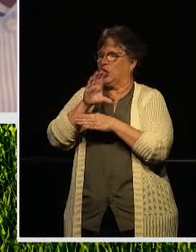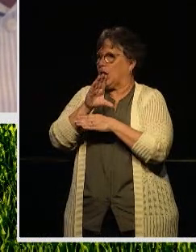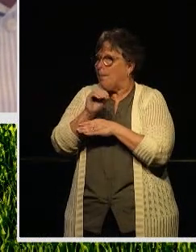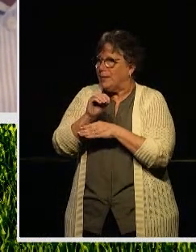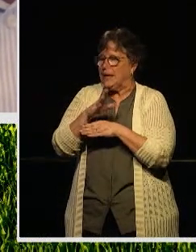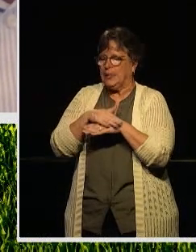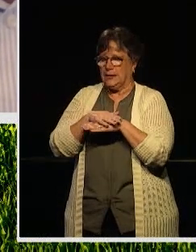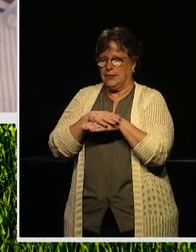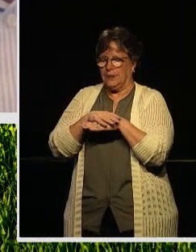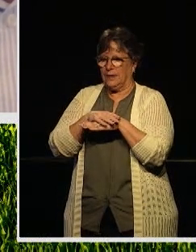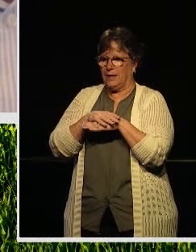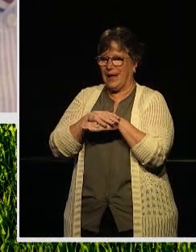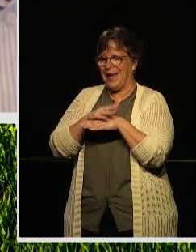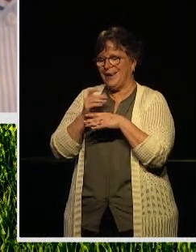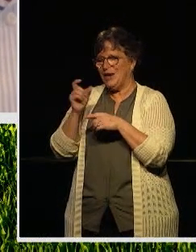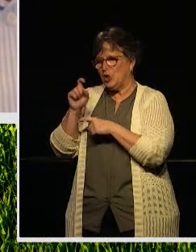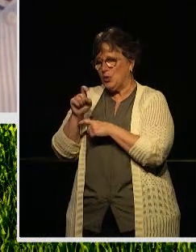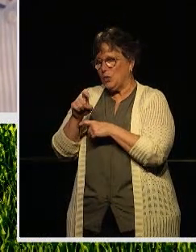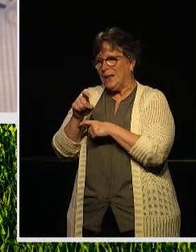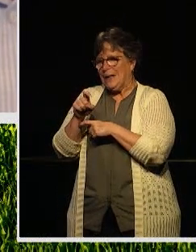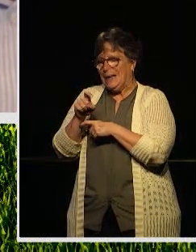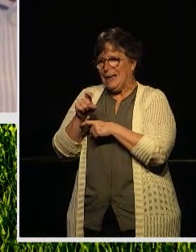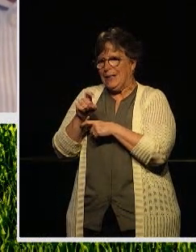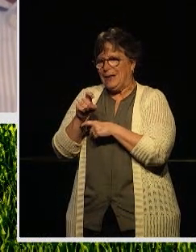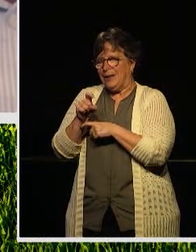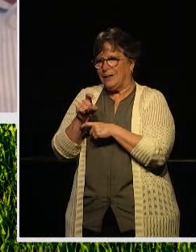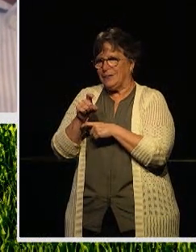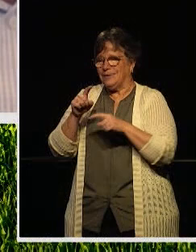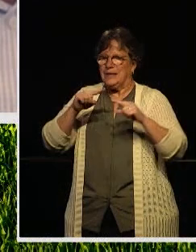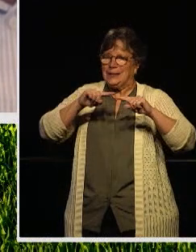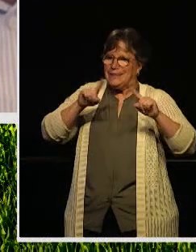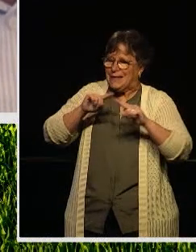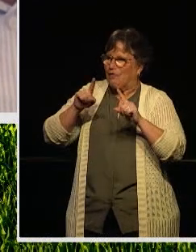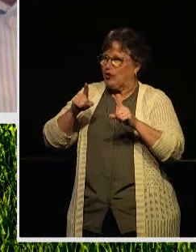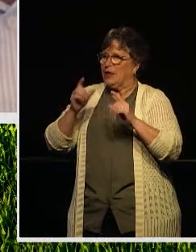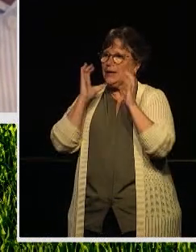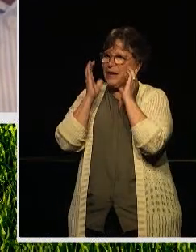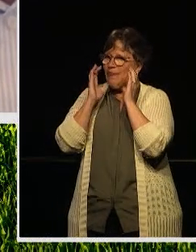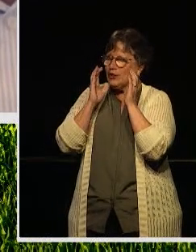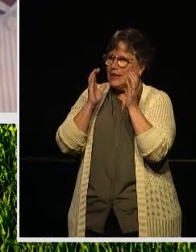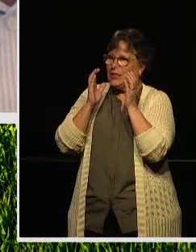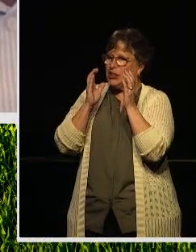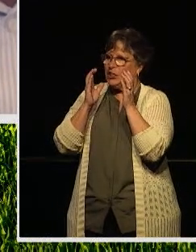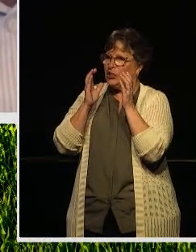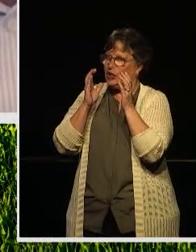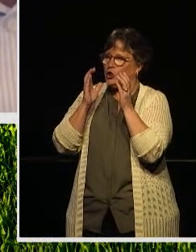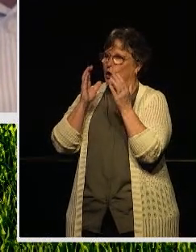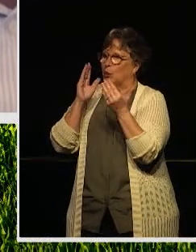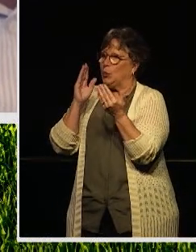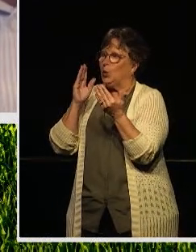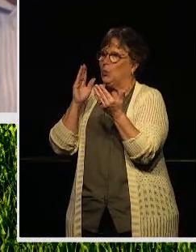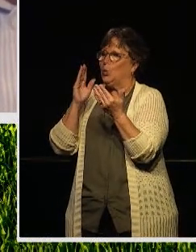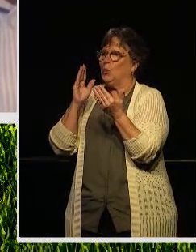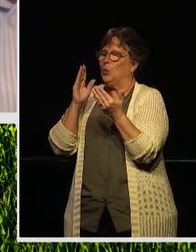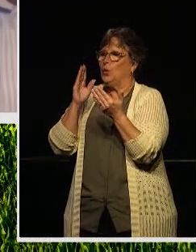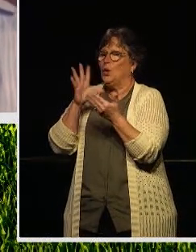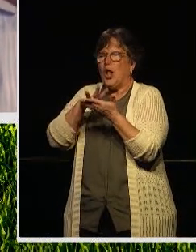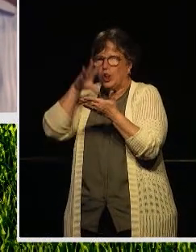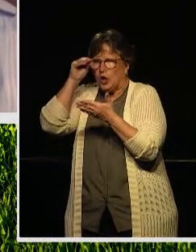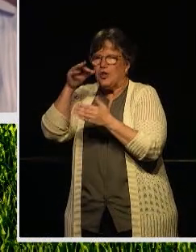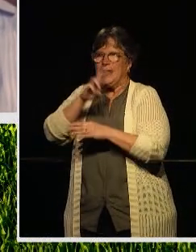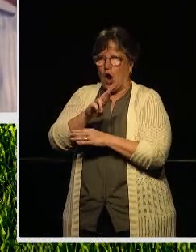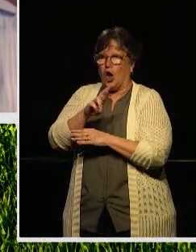space, and it takes a few rounds of conversations to get to the R and the ROI for the farmer. The problem is clear, but